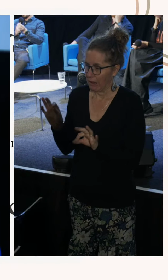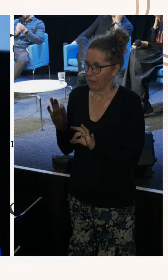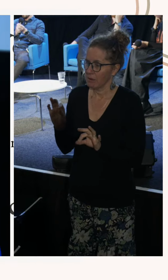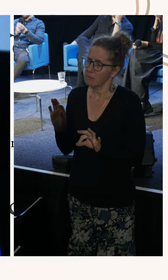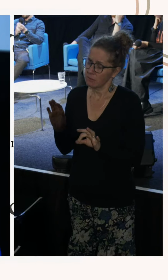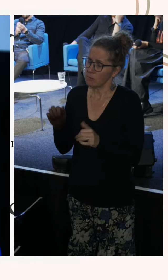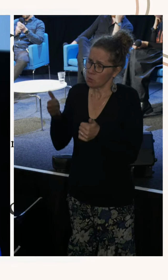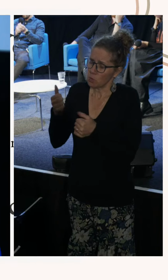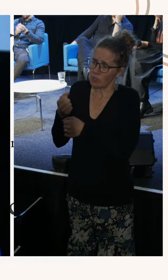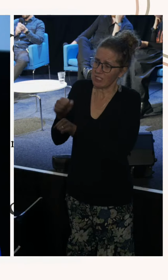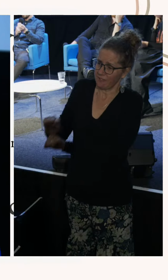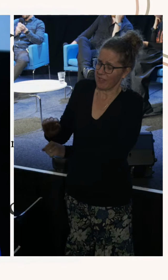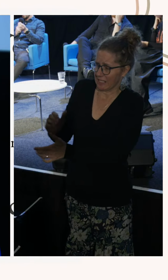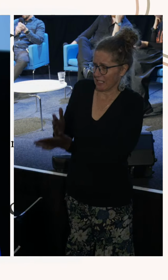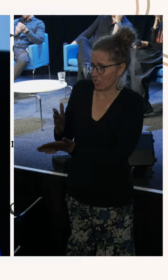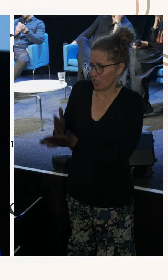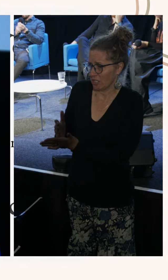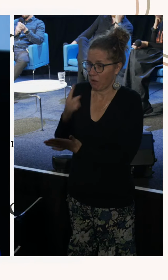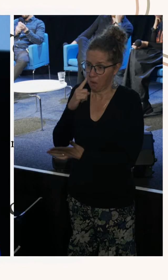quite a good defence, I think.